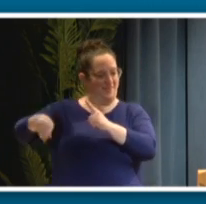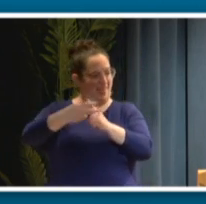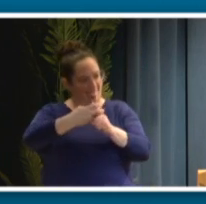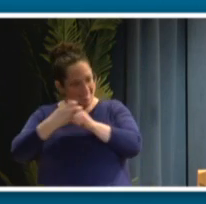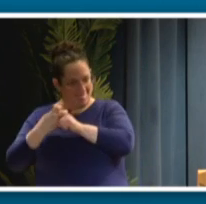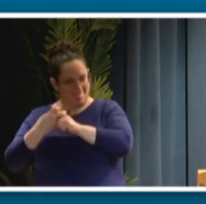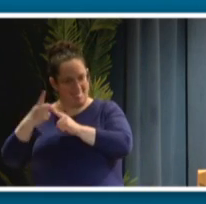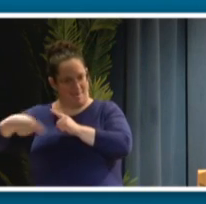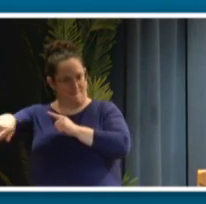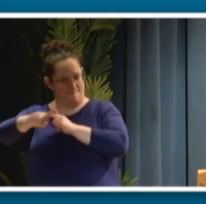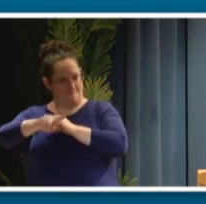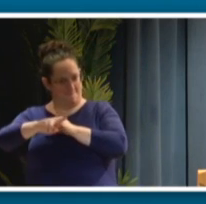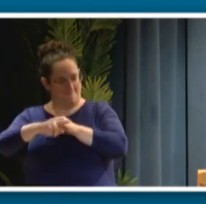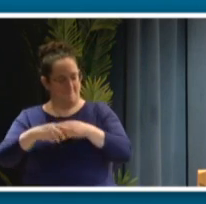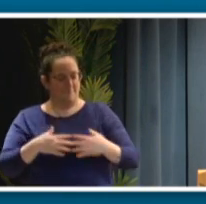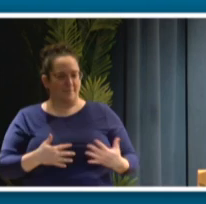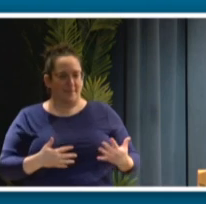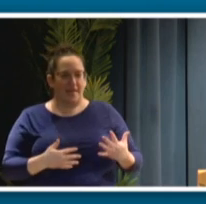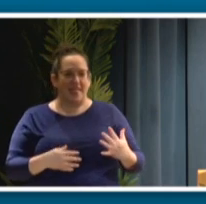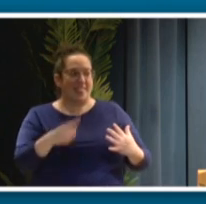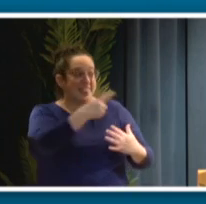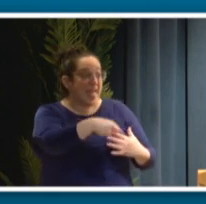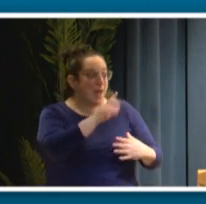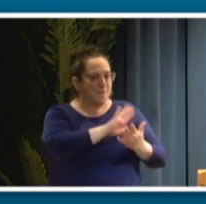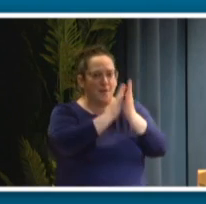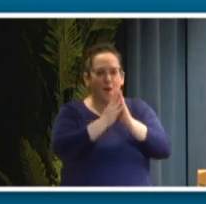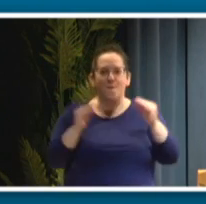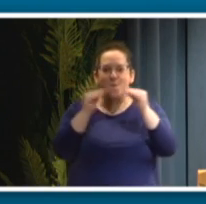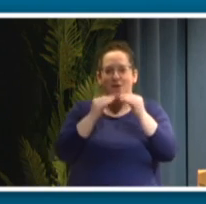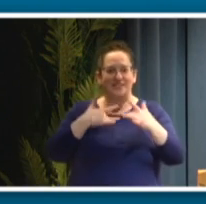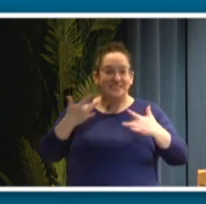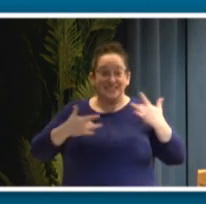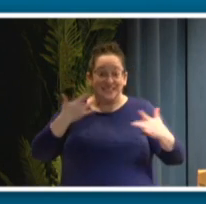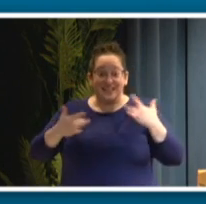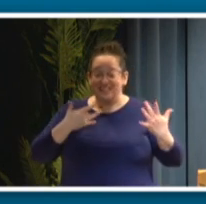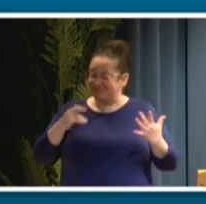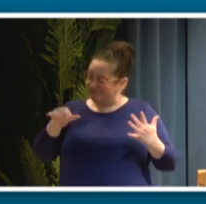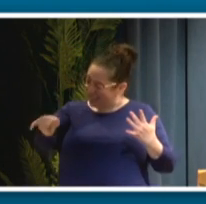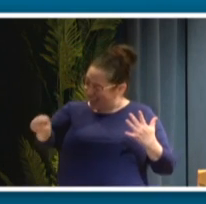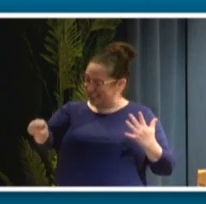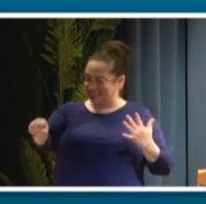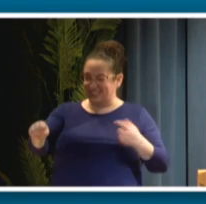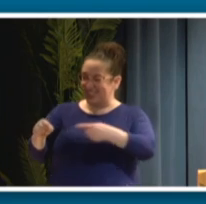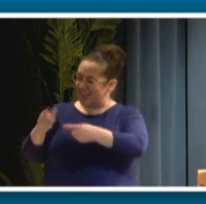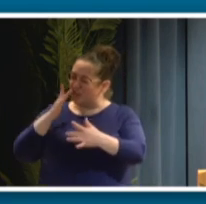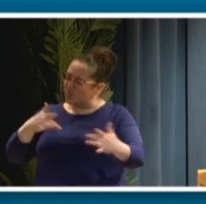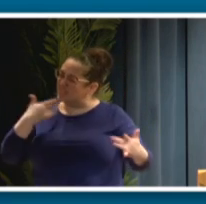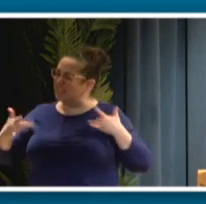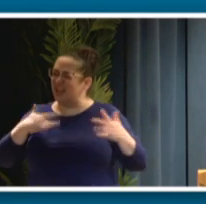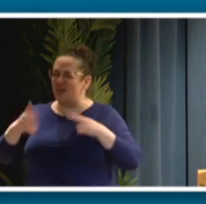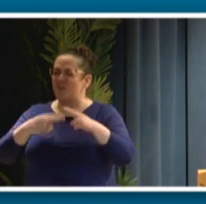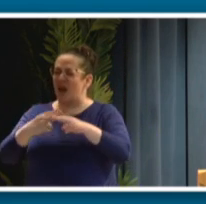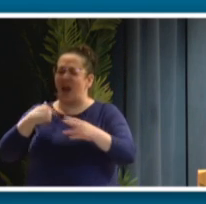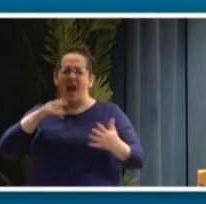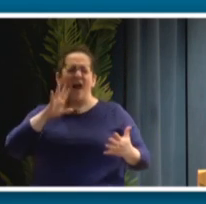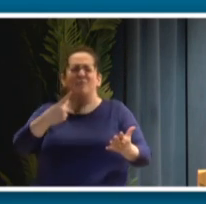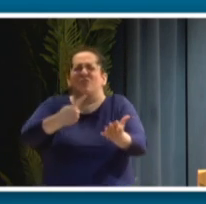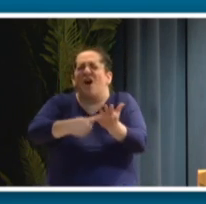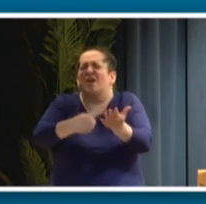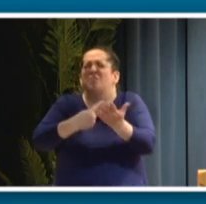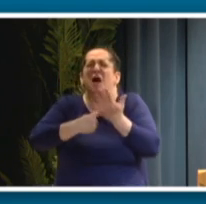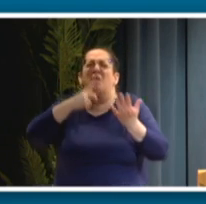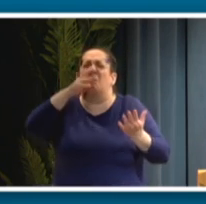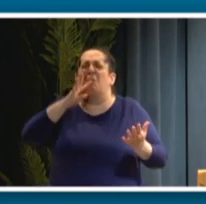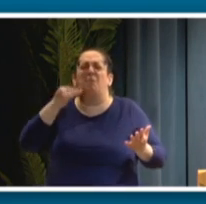I've been watching the videos. They are so excited about your works. Of course. Yes. I'm talking about boogers and fart jokes.